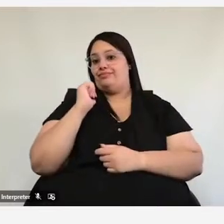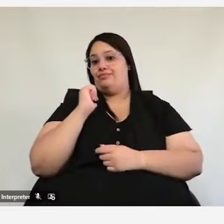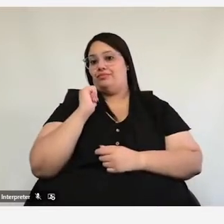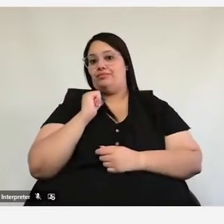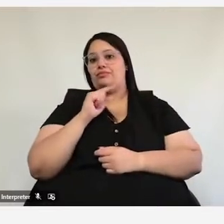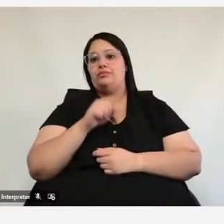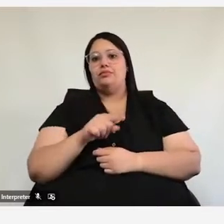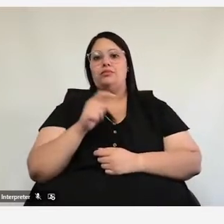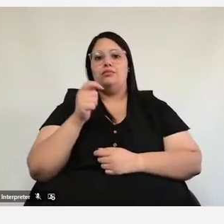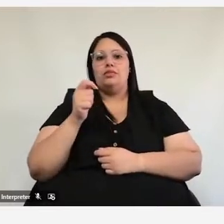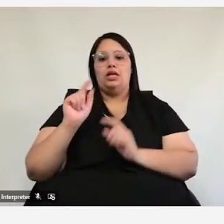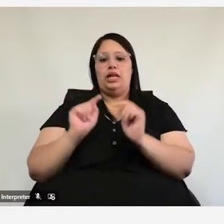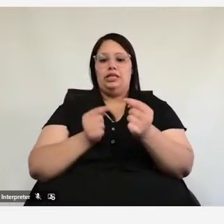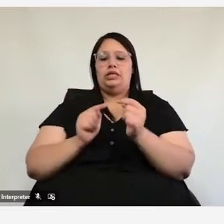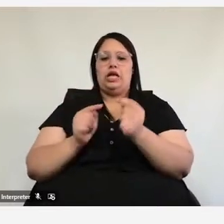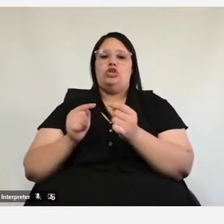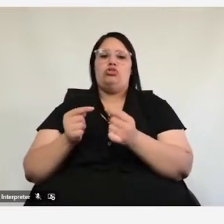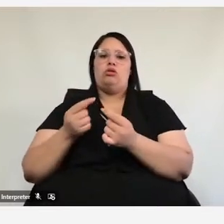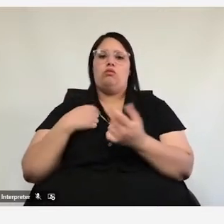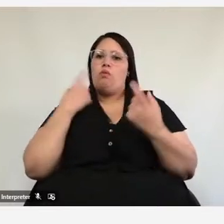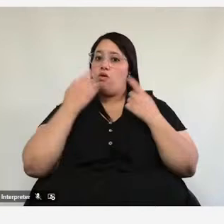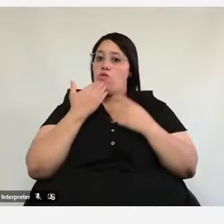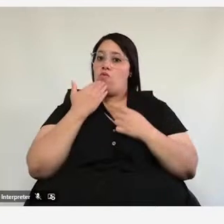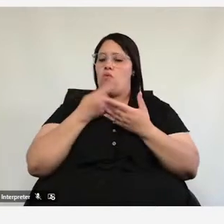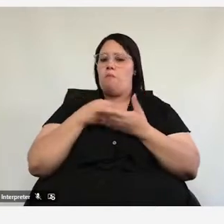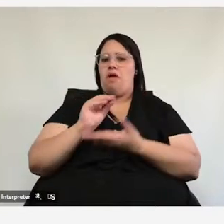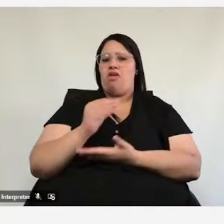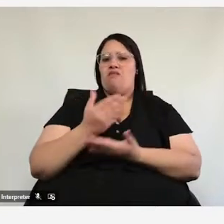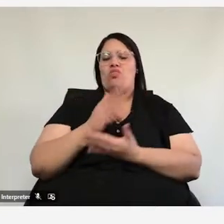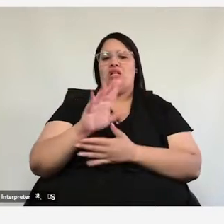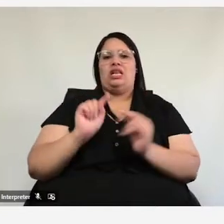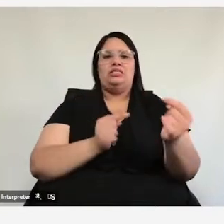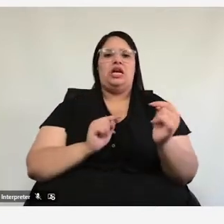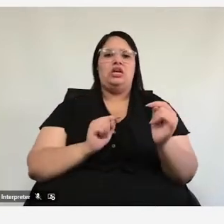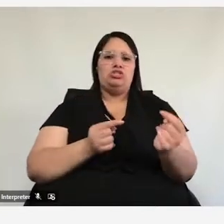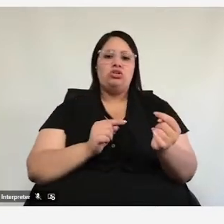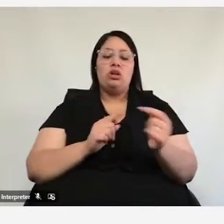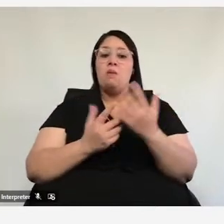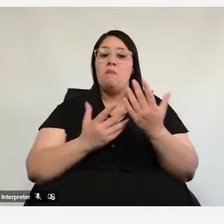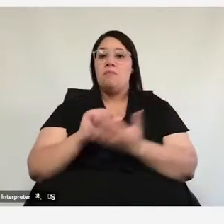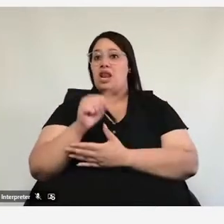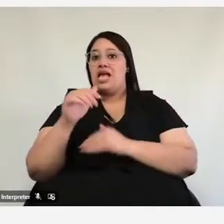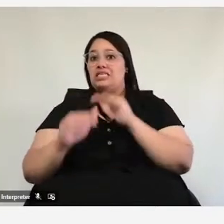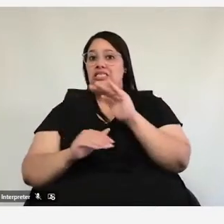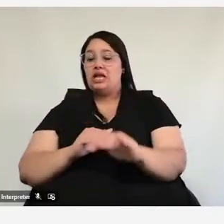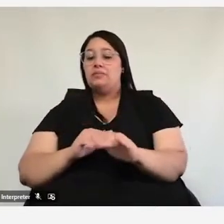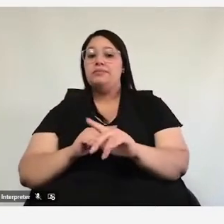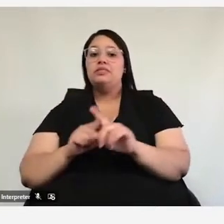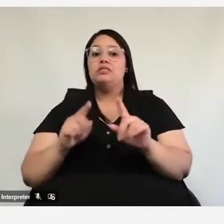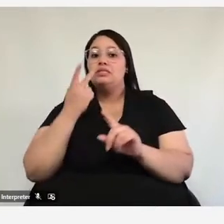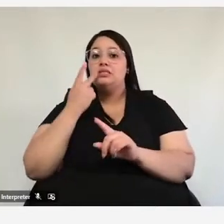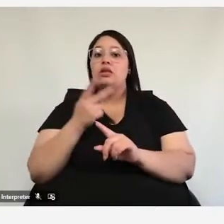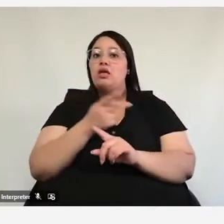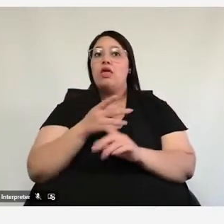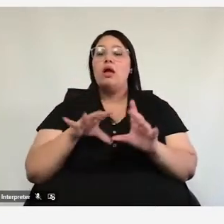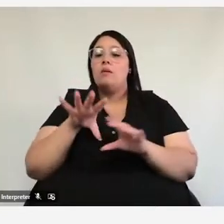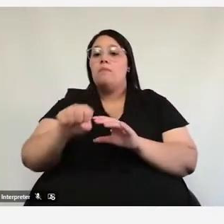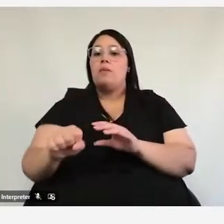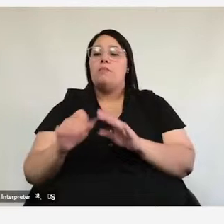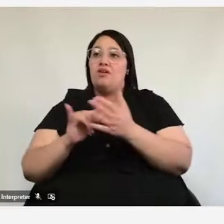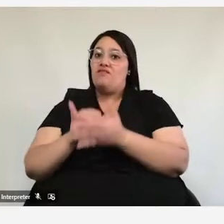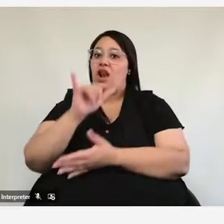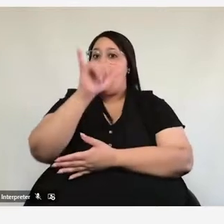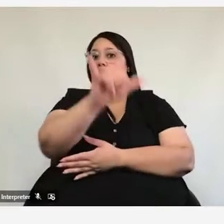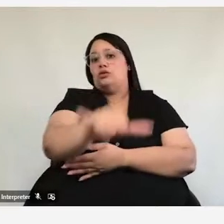threatening litigation. Wonder who is paying for this litigation. Maybe the next step that we're going to see is them getting into a flight to